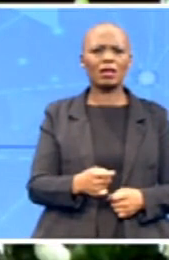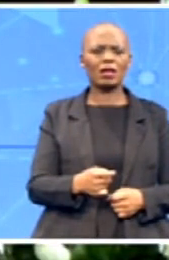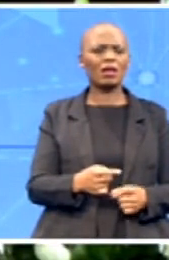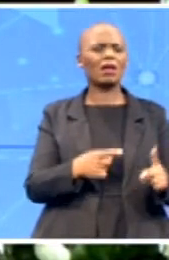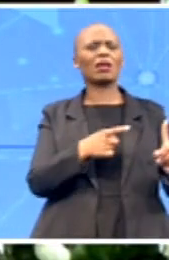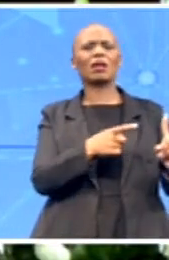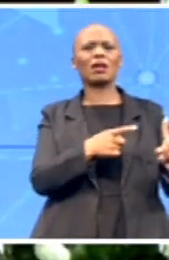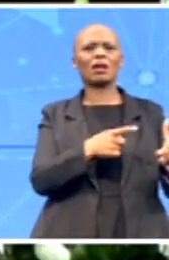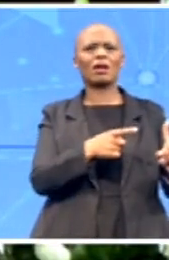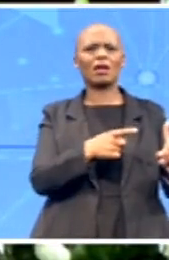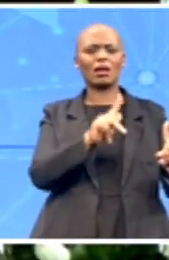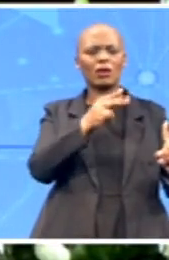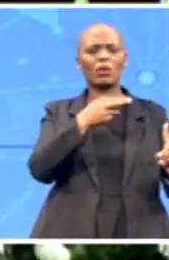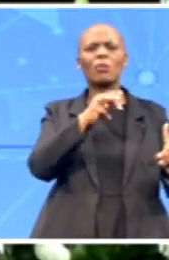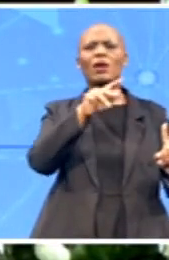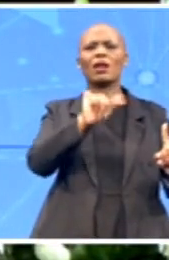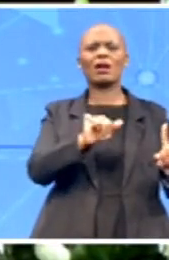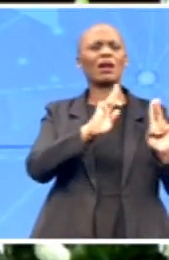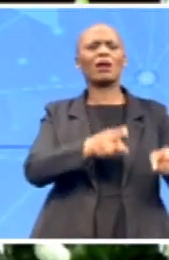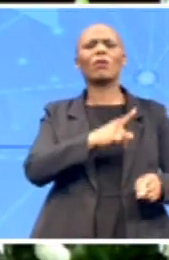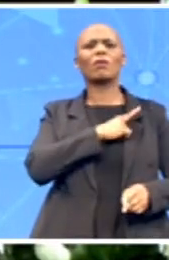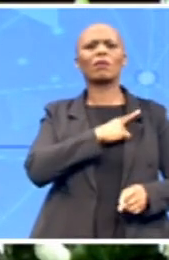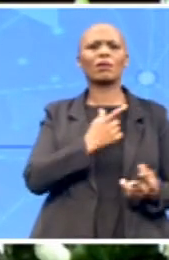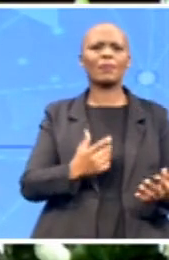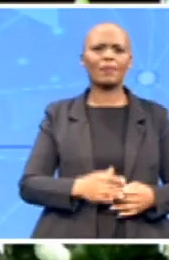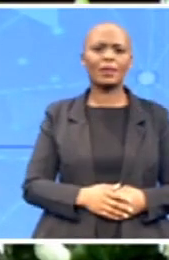computer, the real computer.